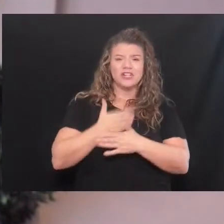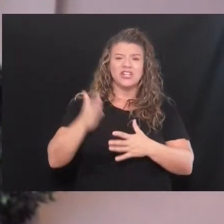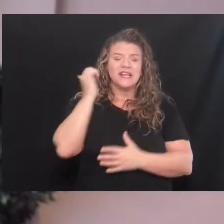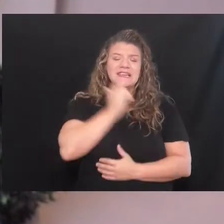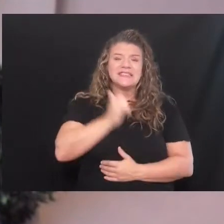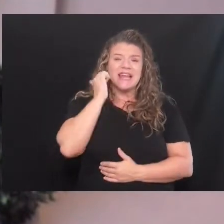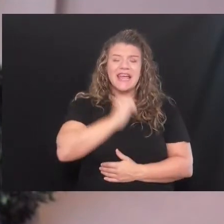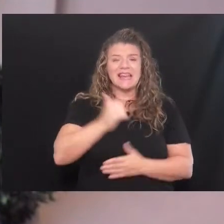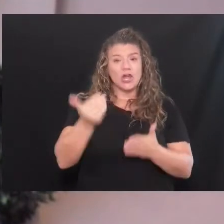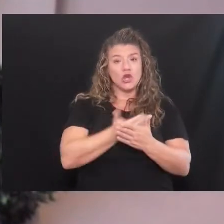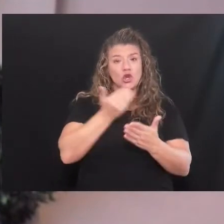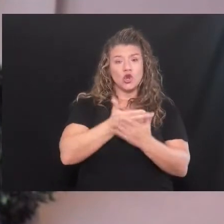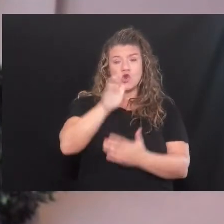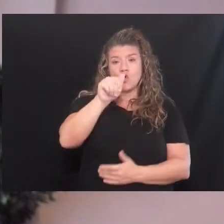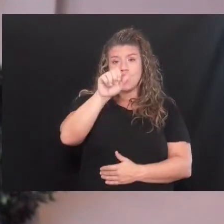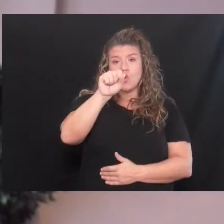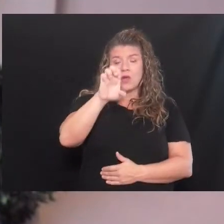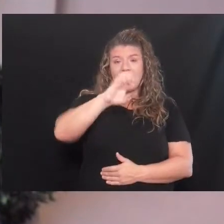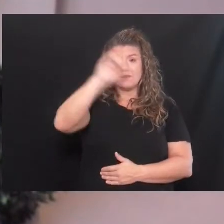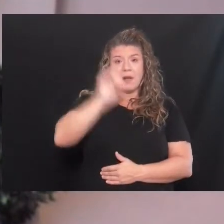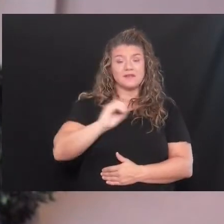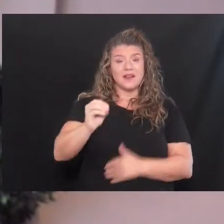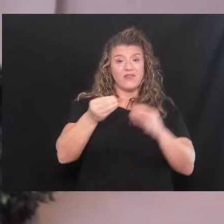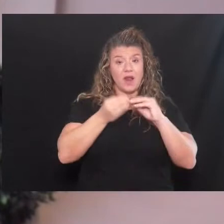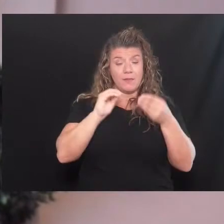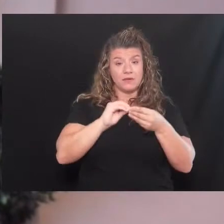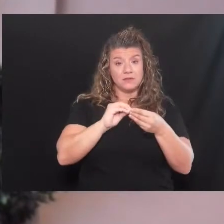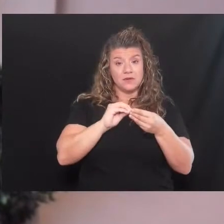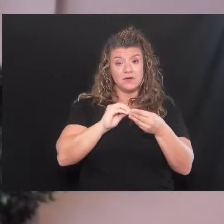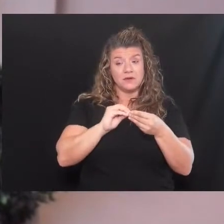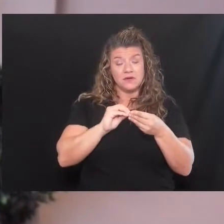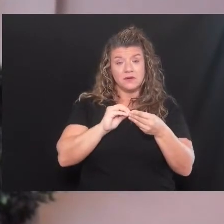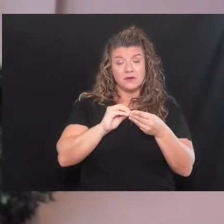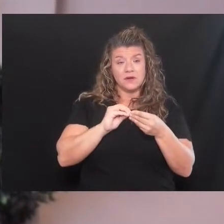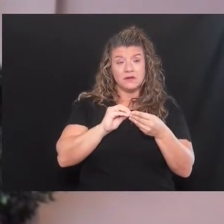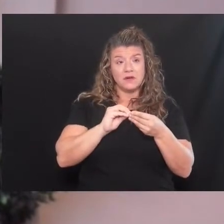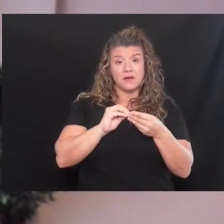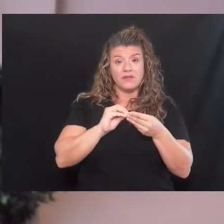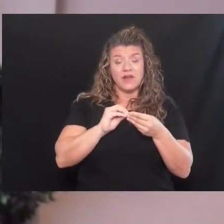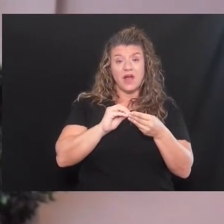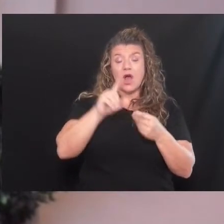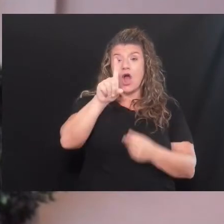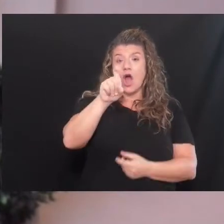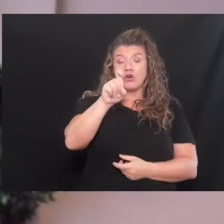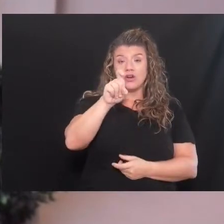daily new case positivity rate of or a number of